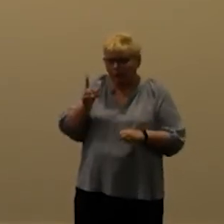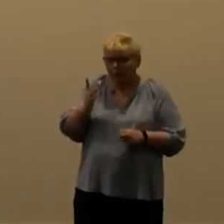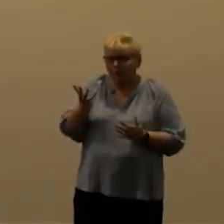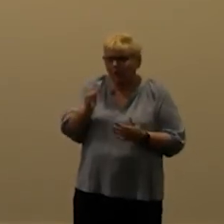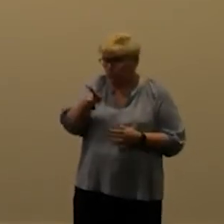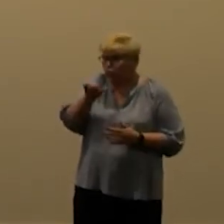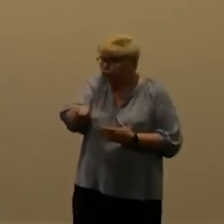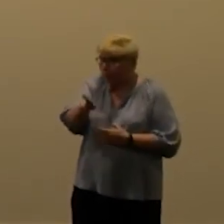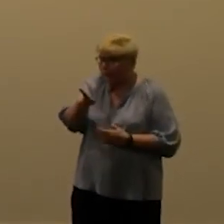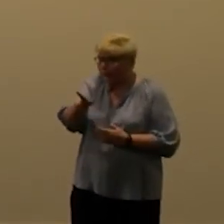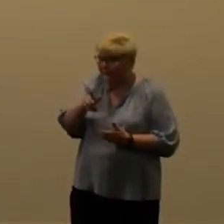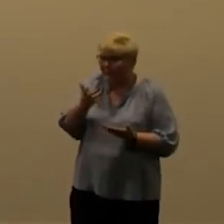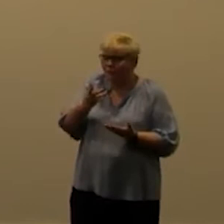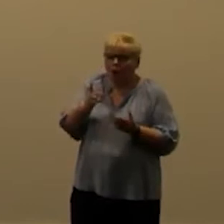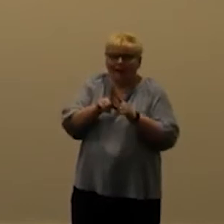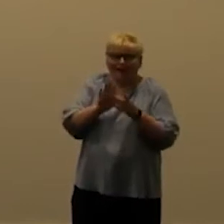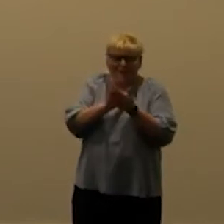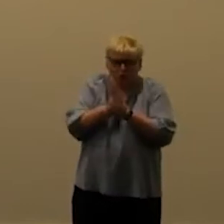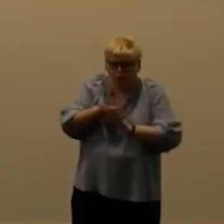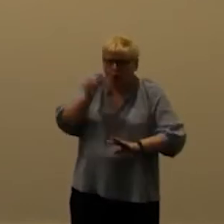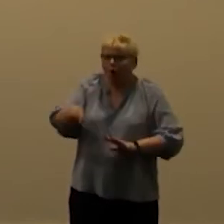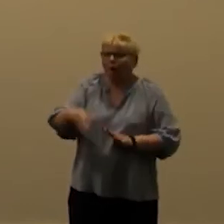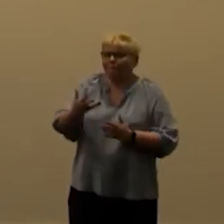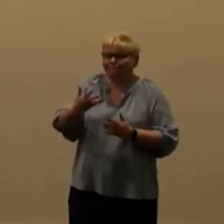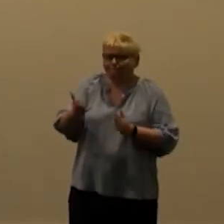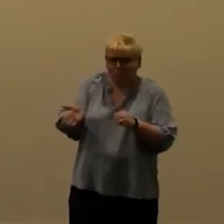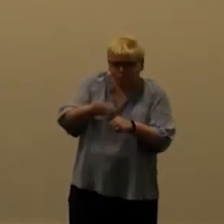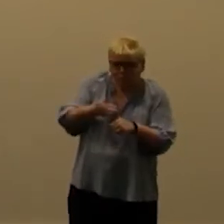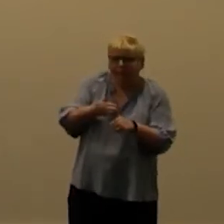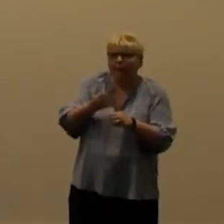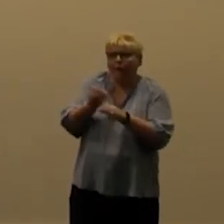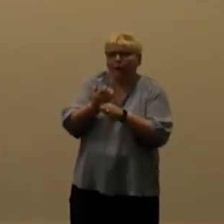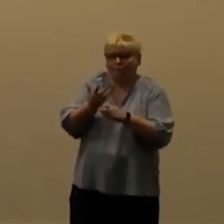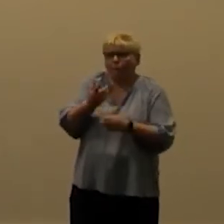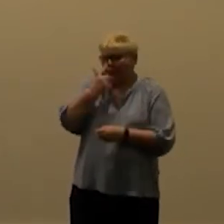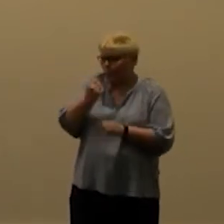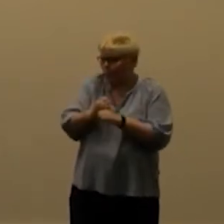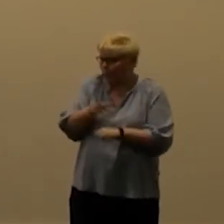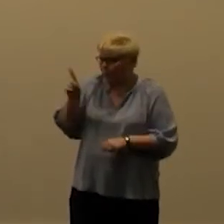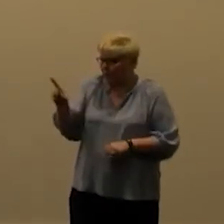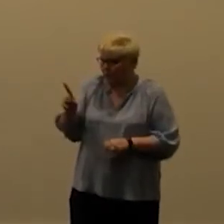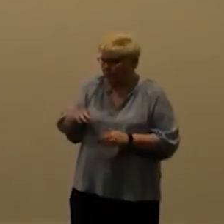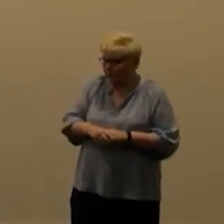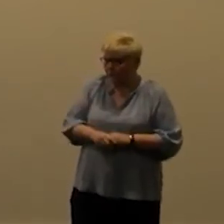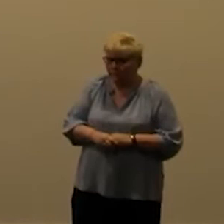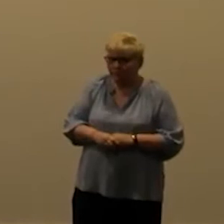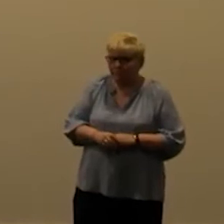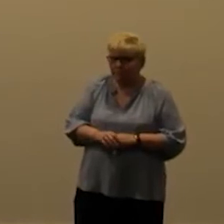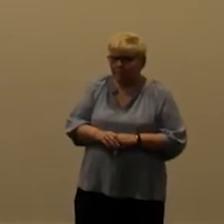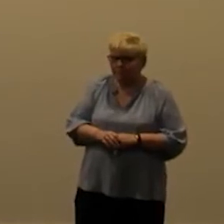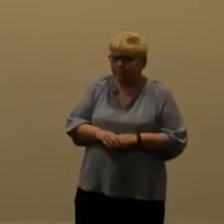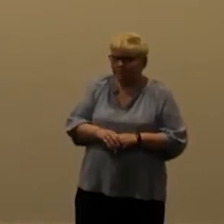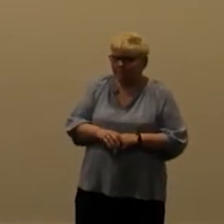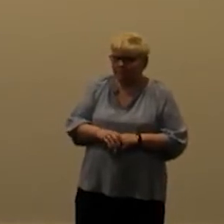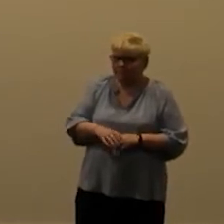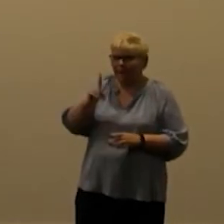right, certainly, in terms of the destroy, lift up, I don't really think that's a component of this one. I think... It's not. I think it's where it